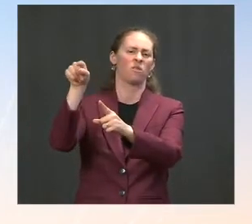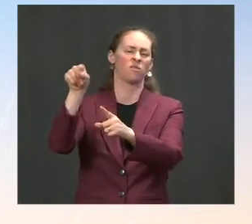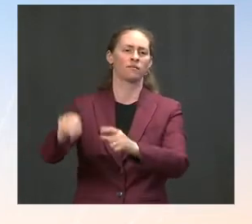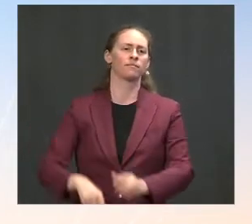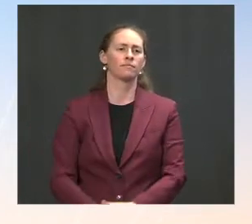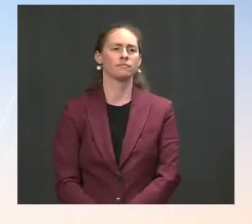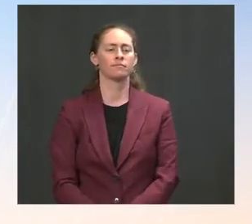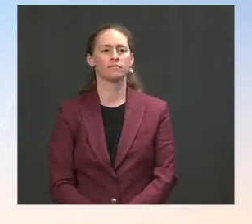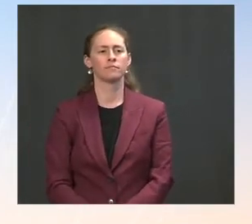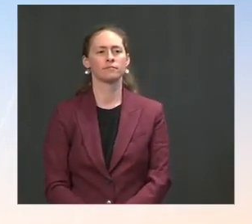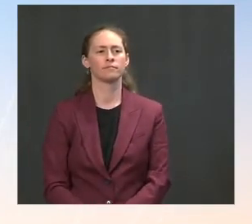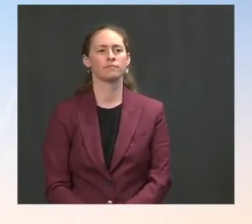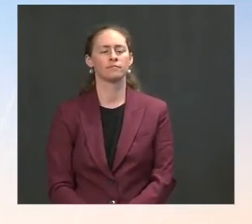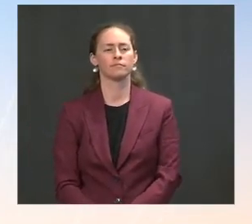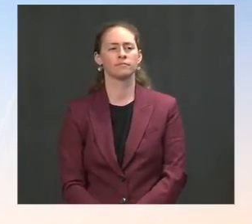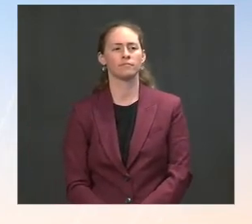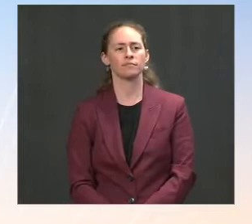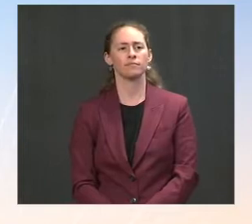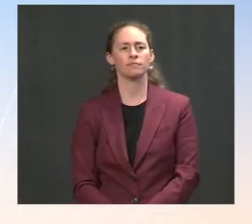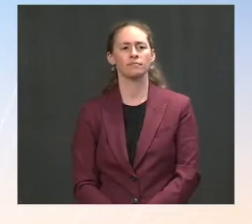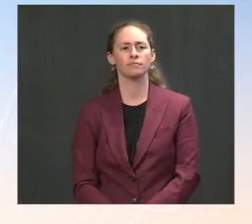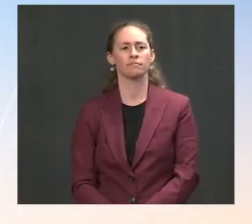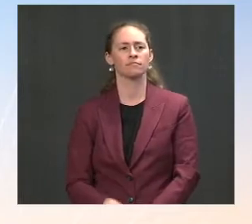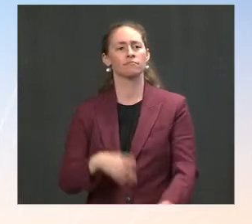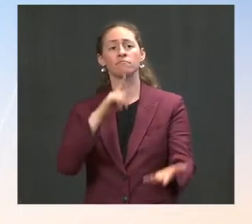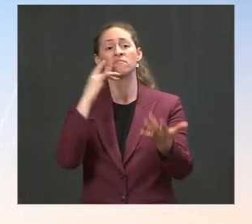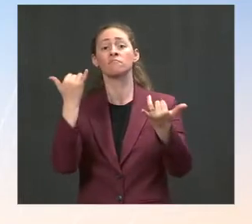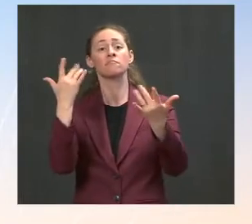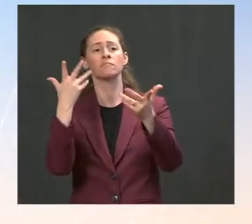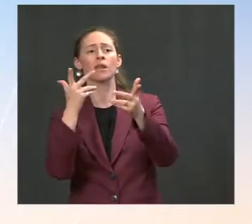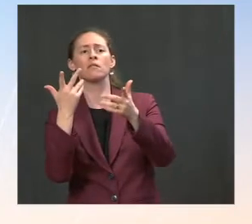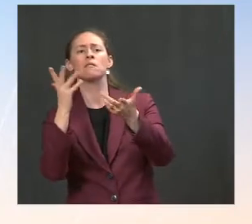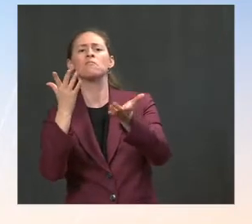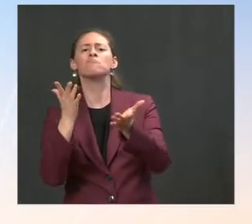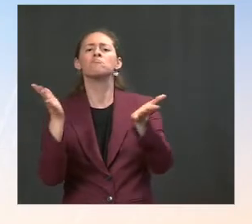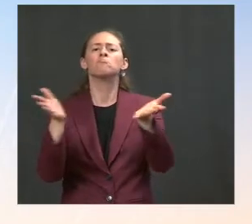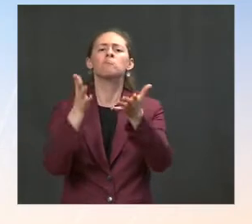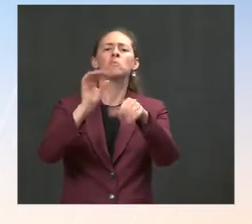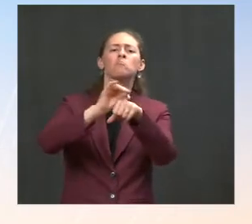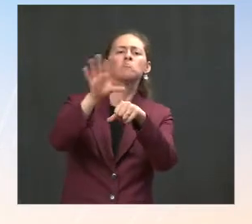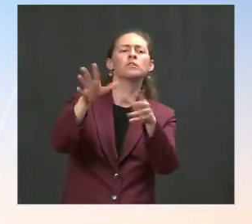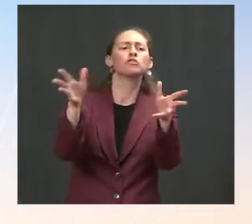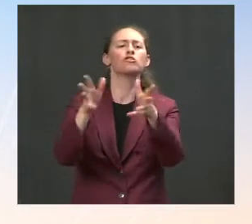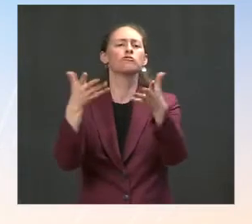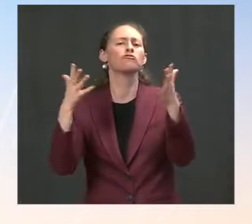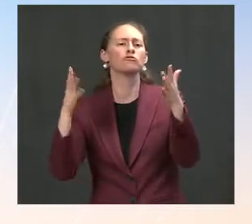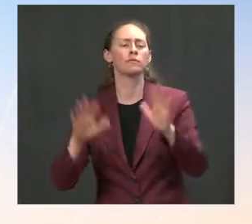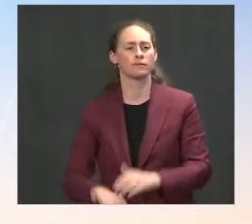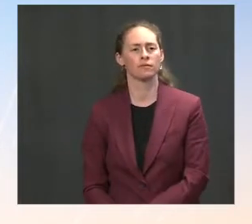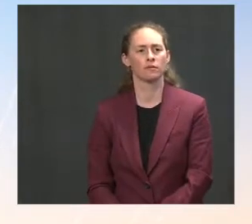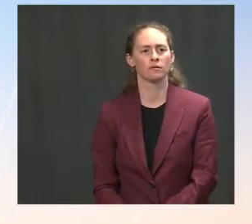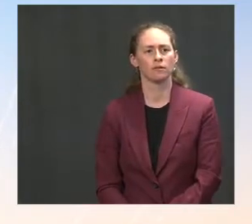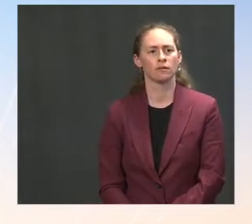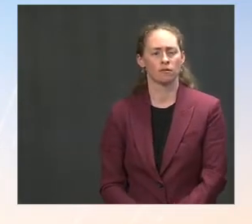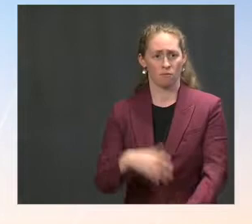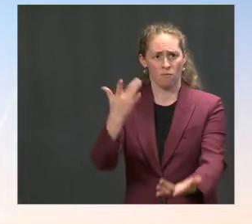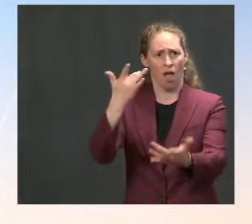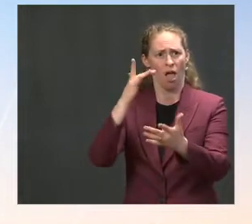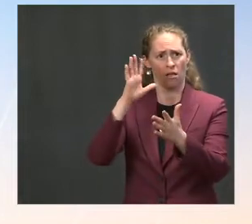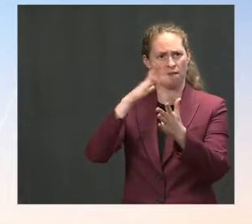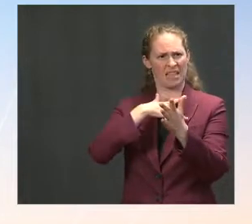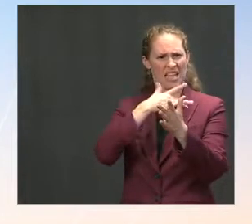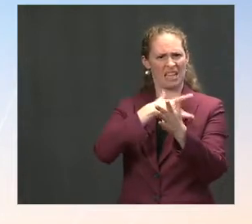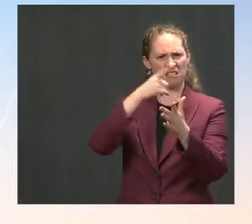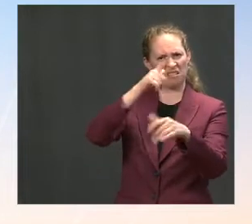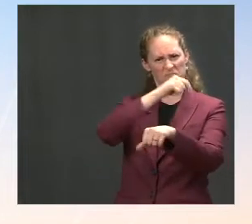they obviously provide recommendations publicly as well. And final thing here, you said it's not your role to place blame, but a president has a remarkable ability